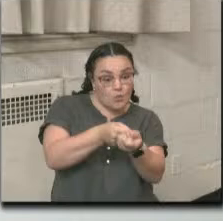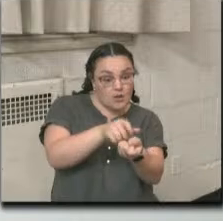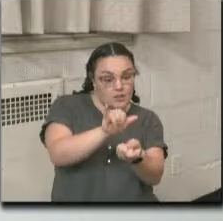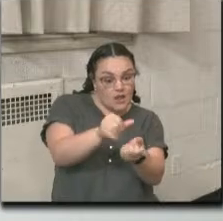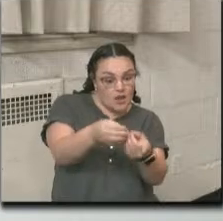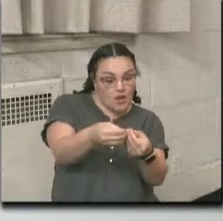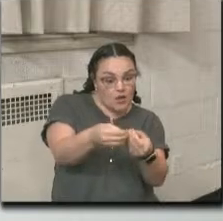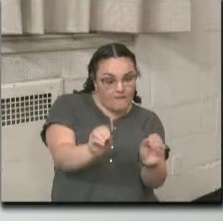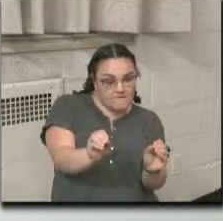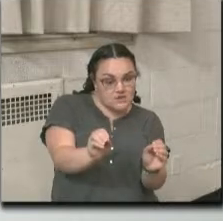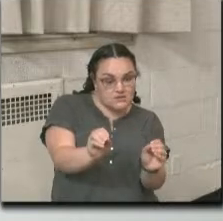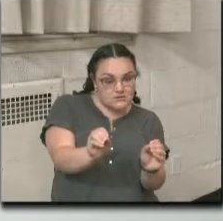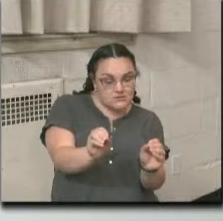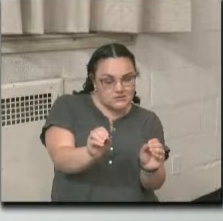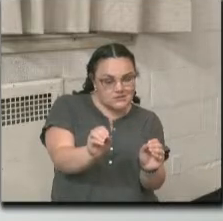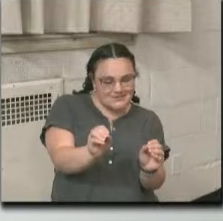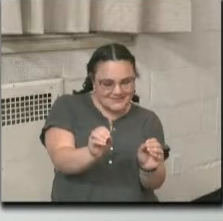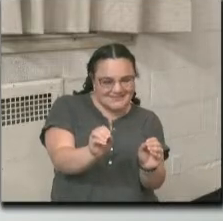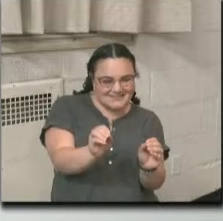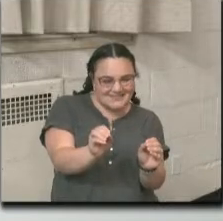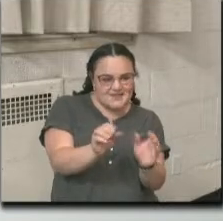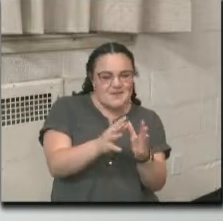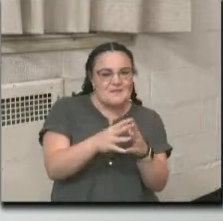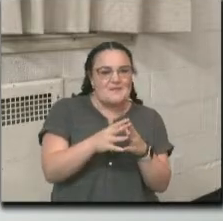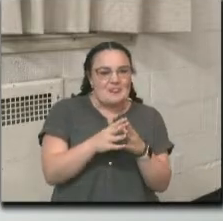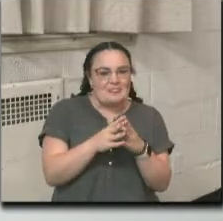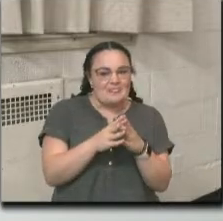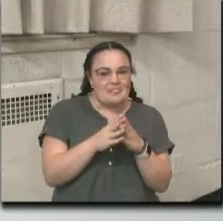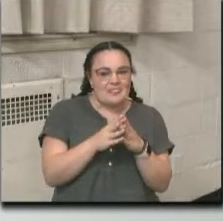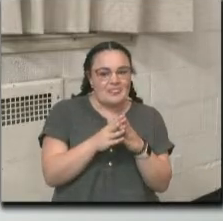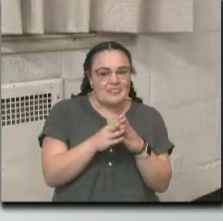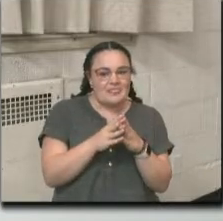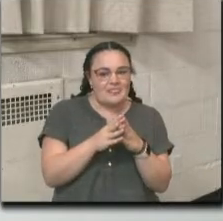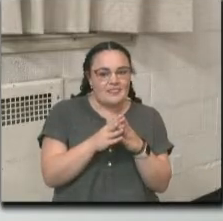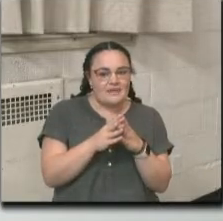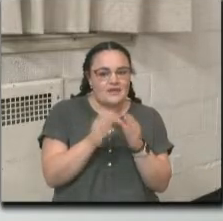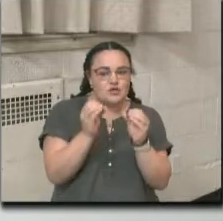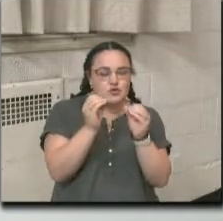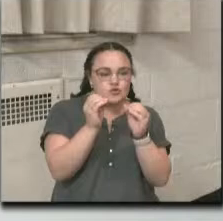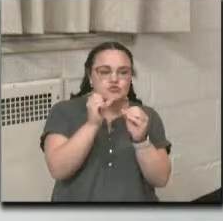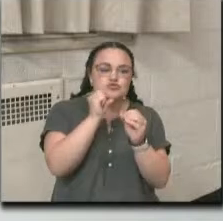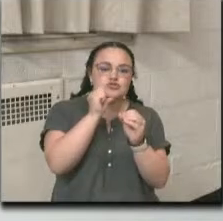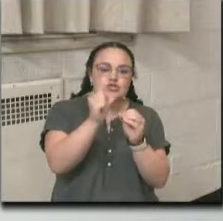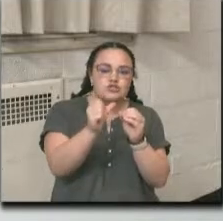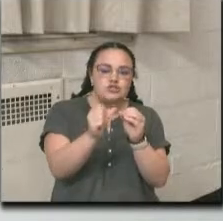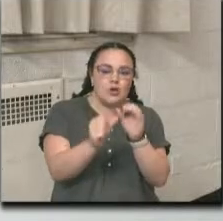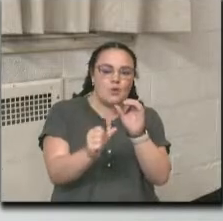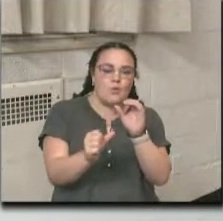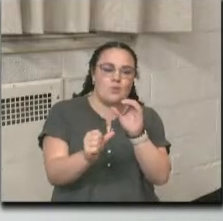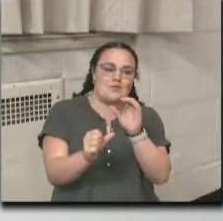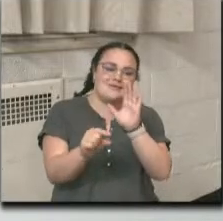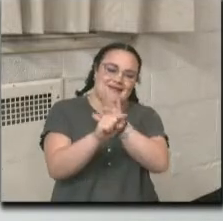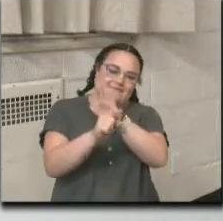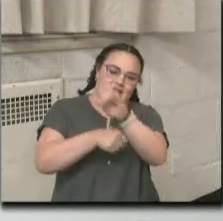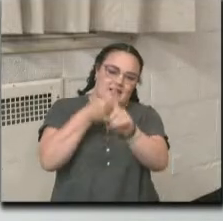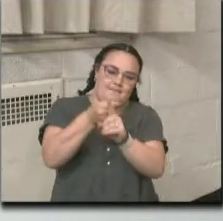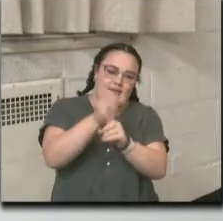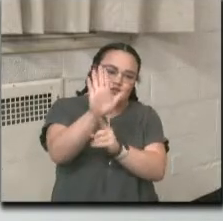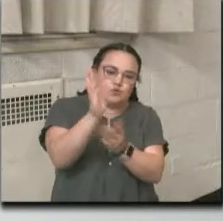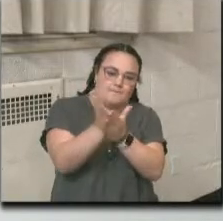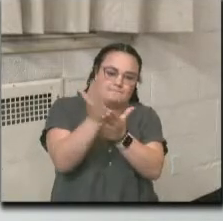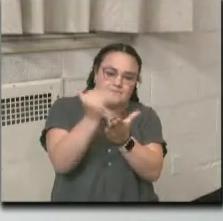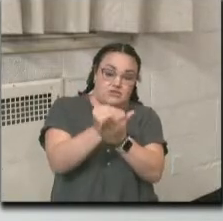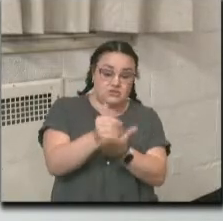office are, they have no negative impact on your budget. The